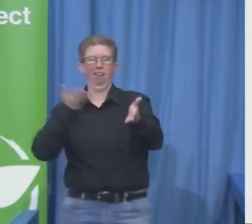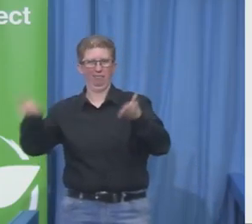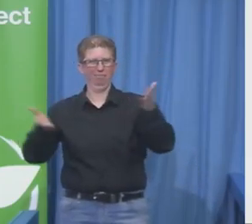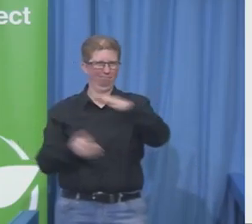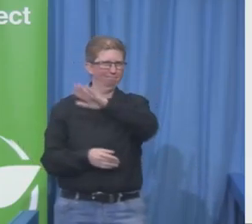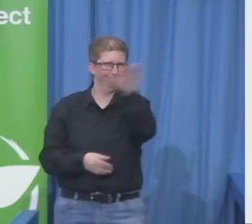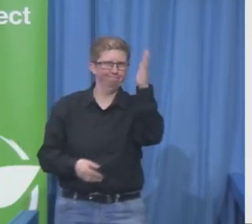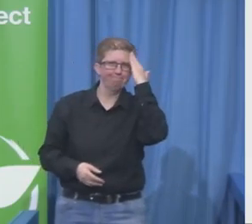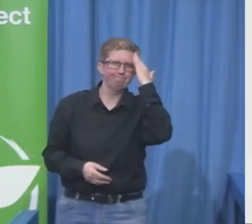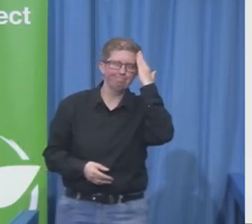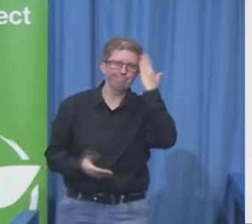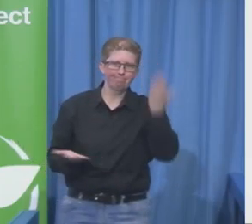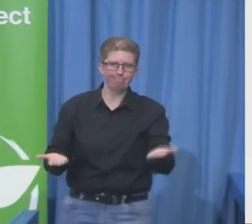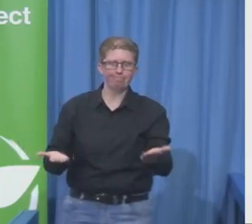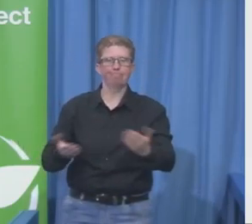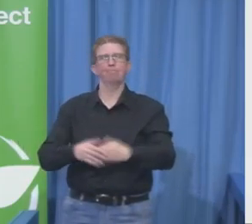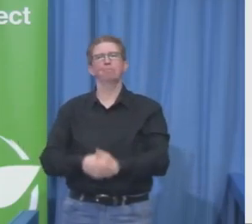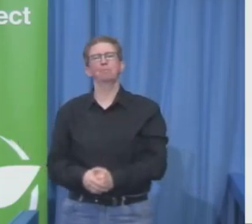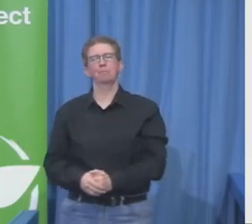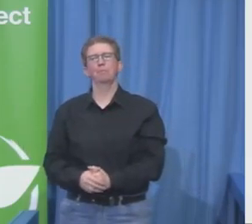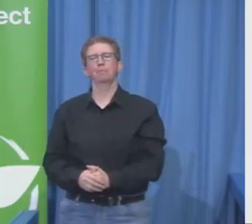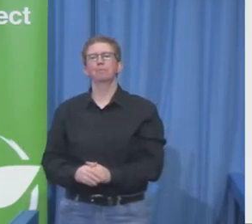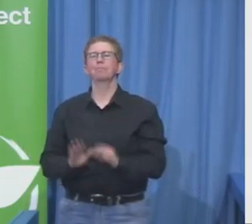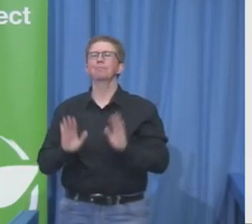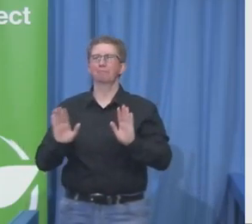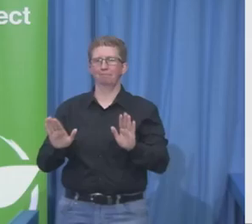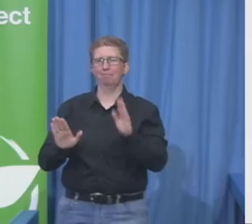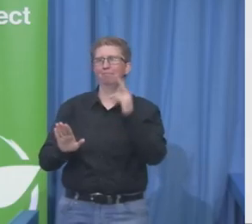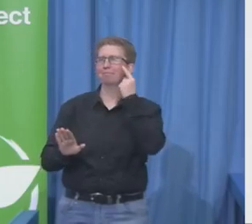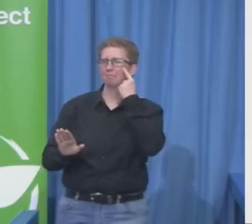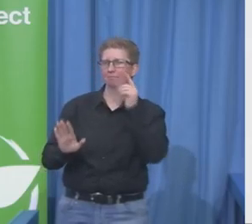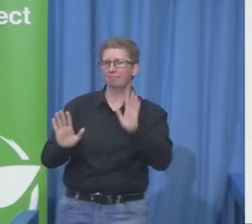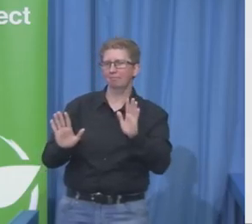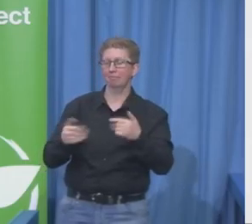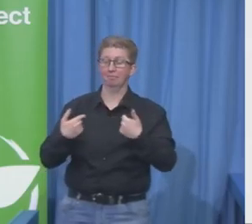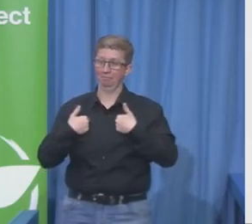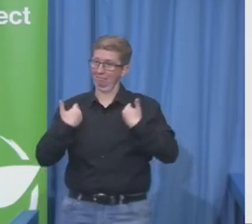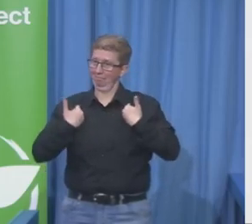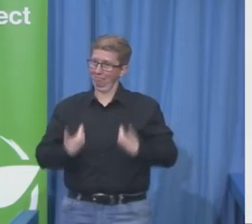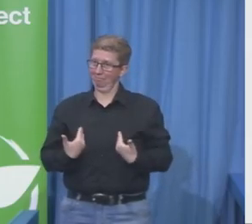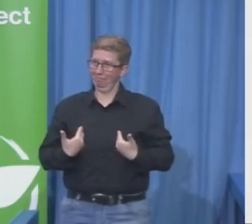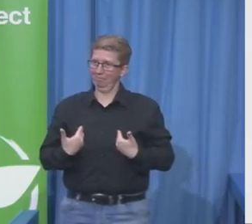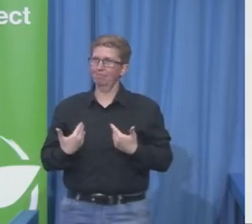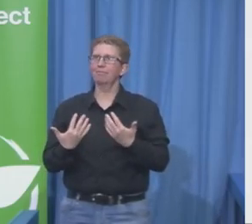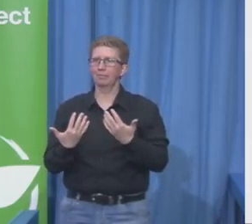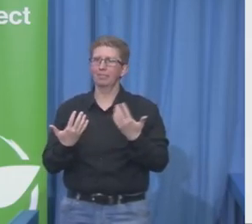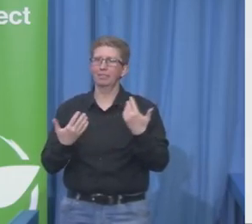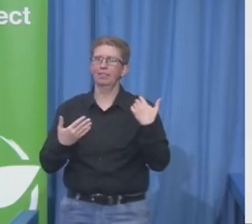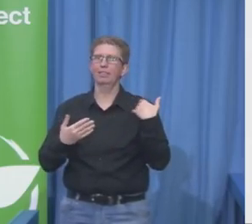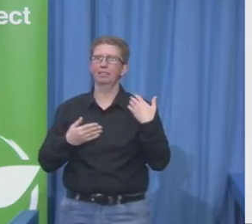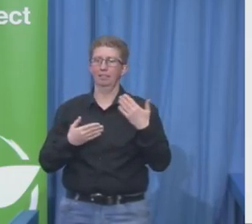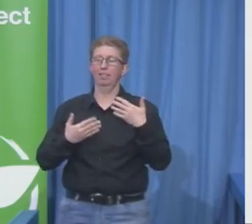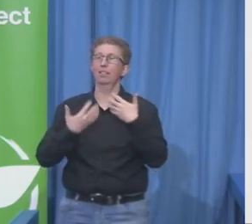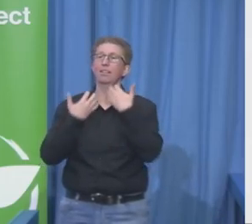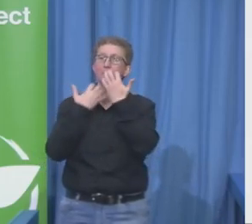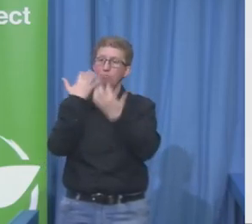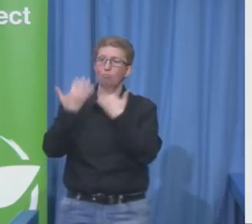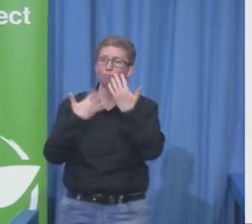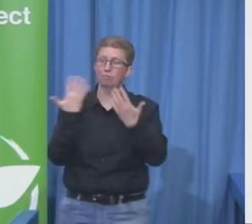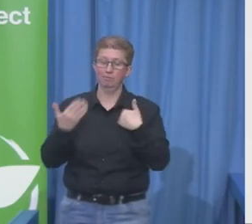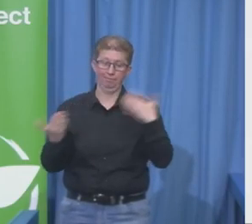Let me share one of my personal stories. Besides my IBM position, I am a certified Hungarian Sign